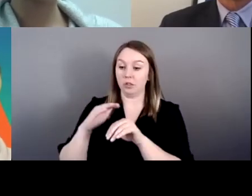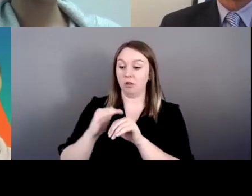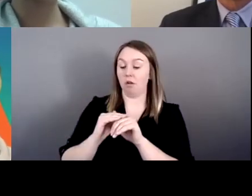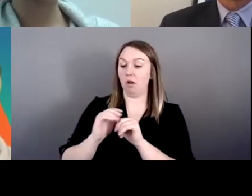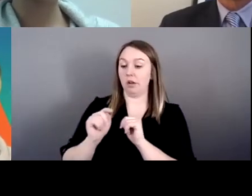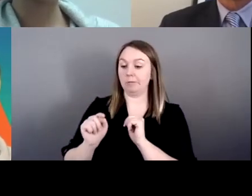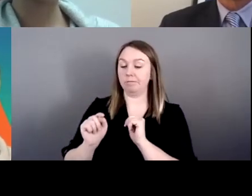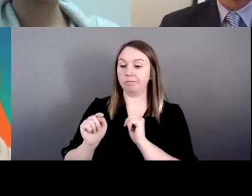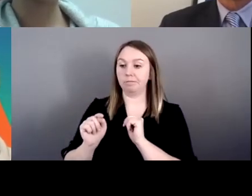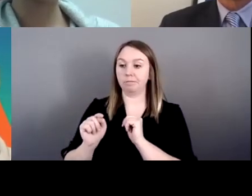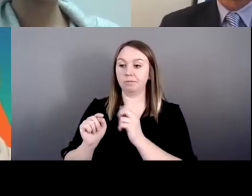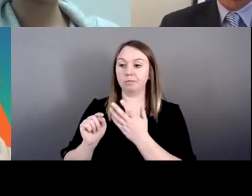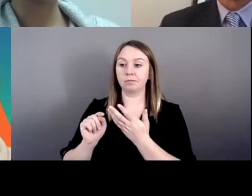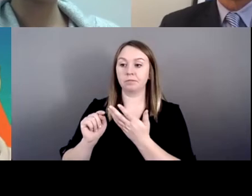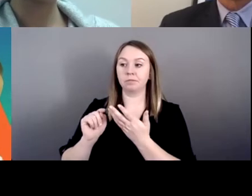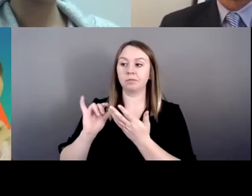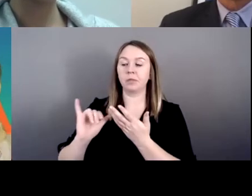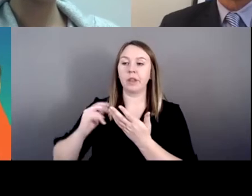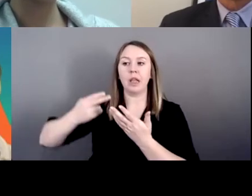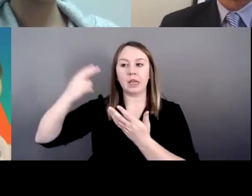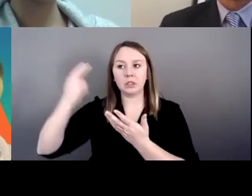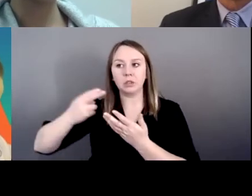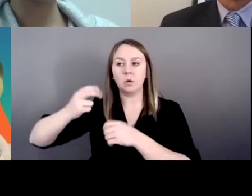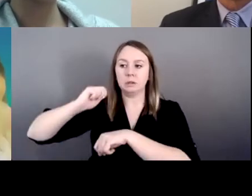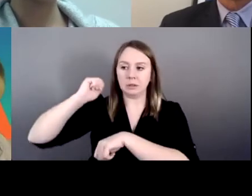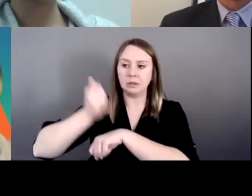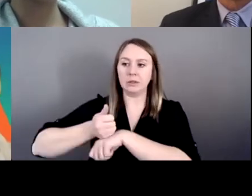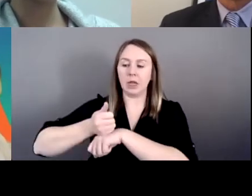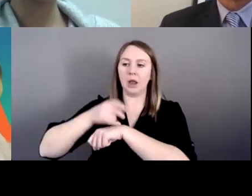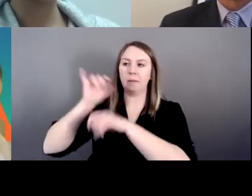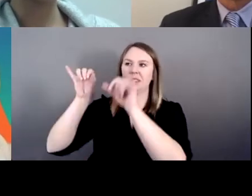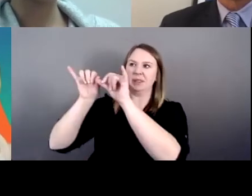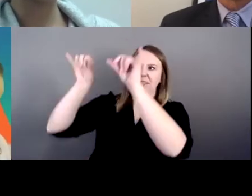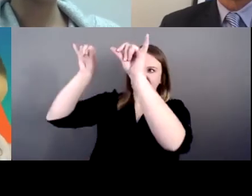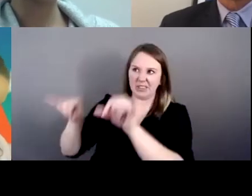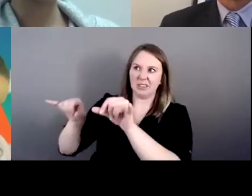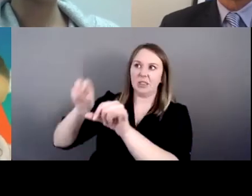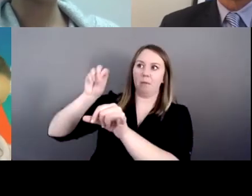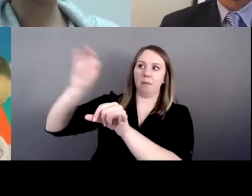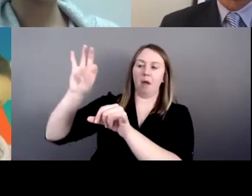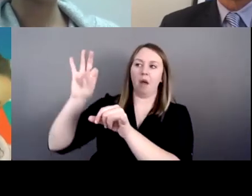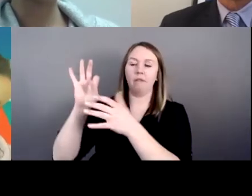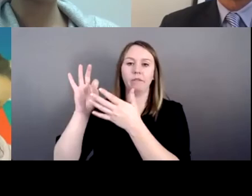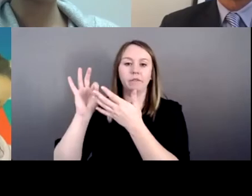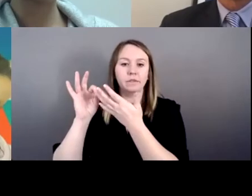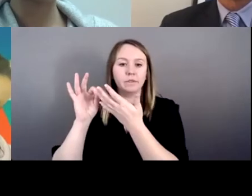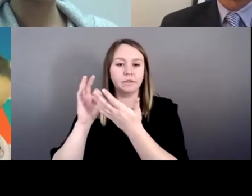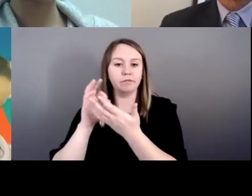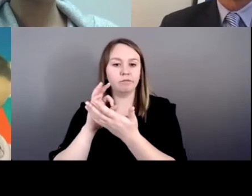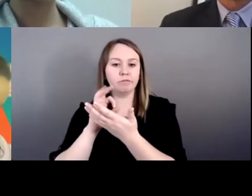and institutionalization of authority in the United States and in all of its forms. So in governments, institutions,